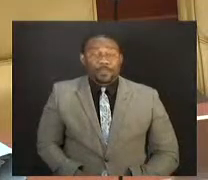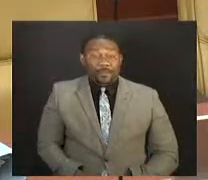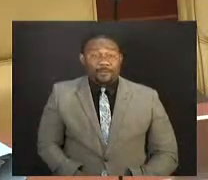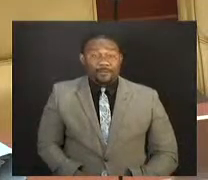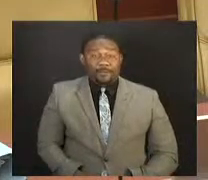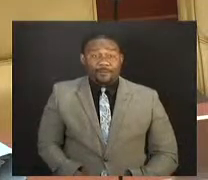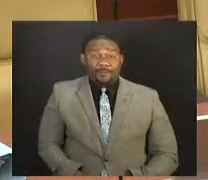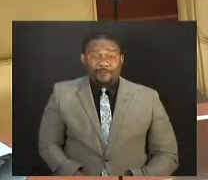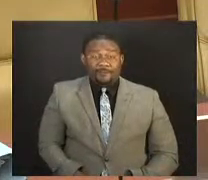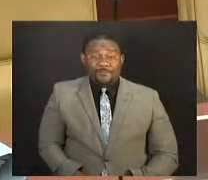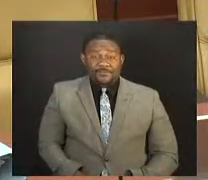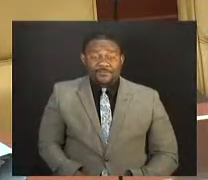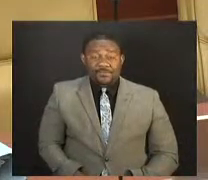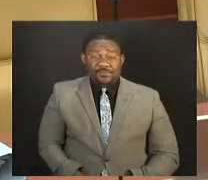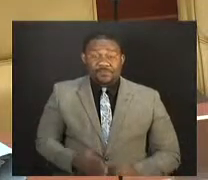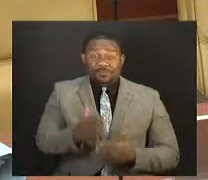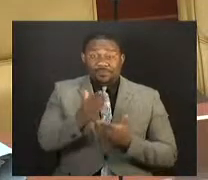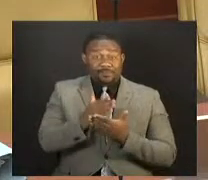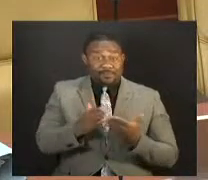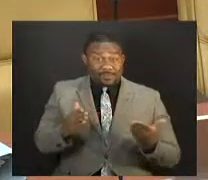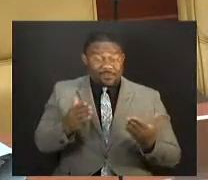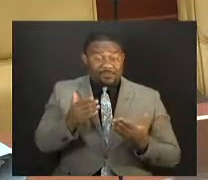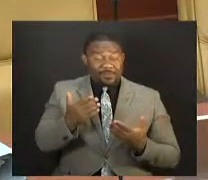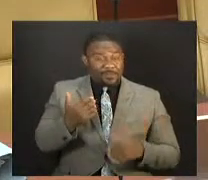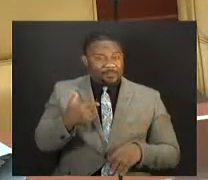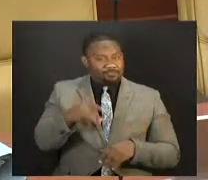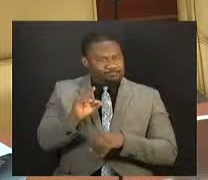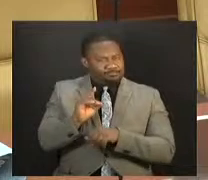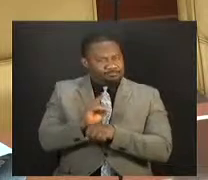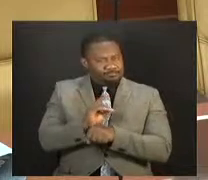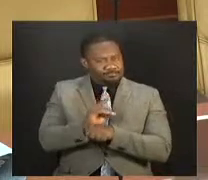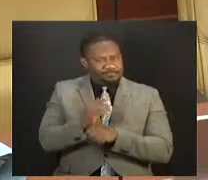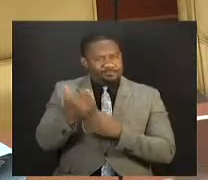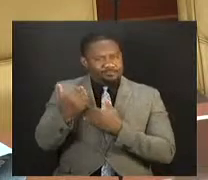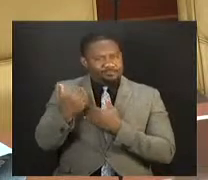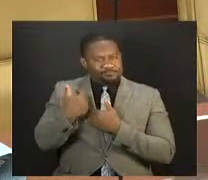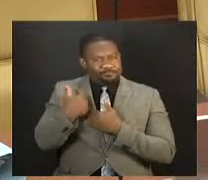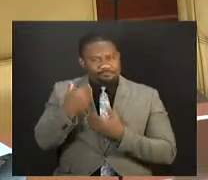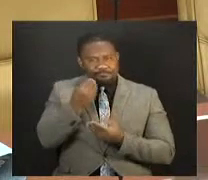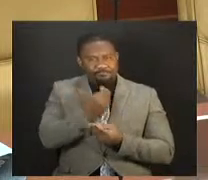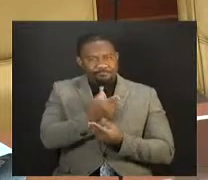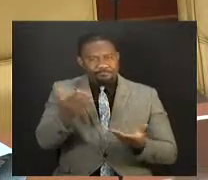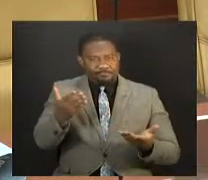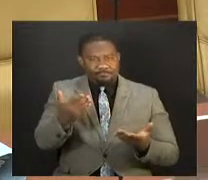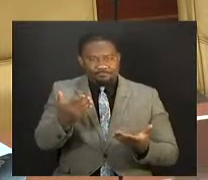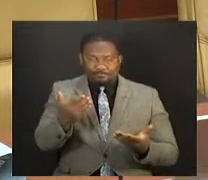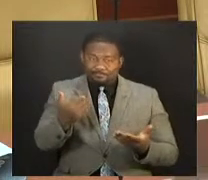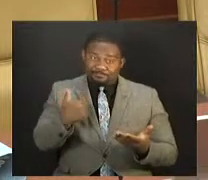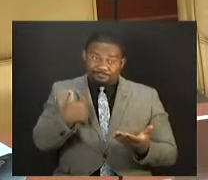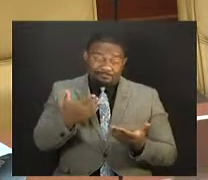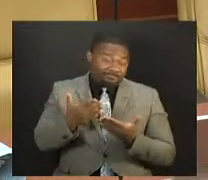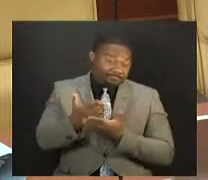duties to disseminate such information to our constituents, and it's within our right